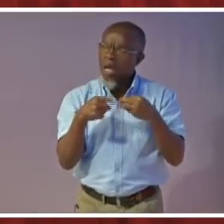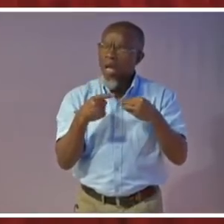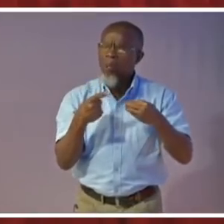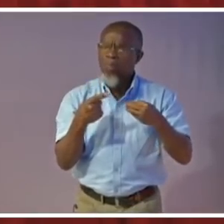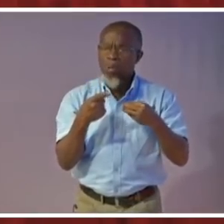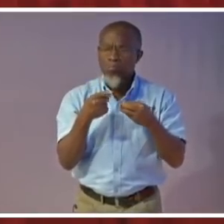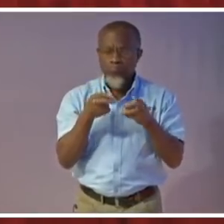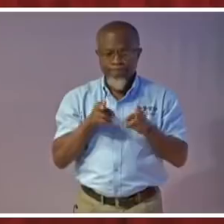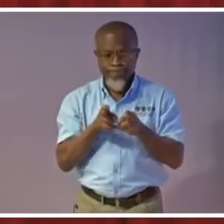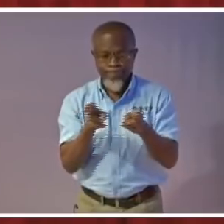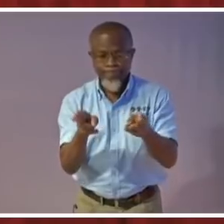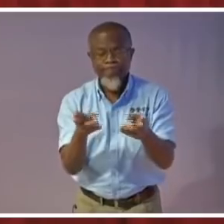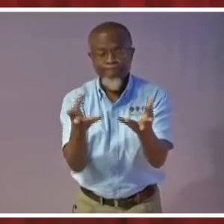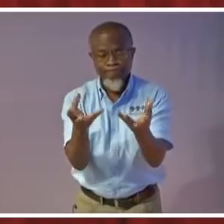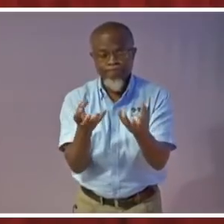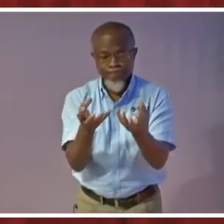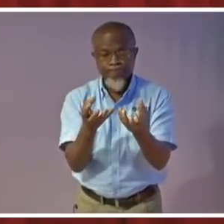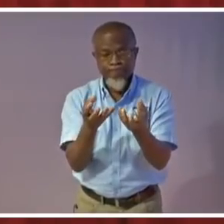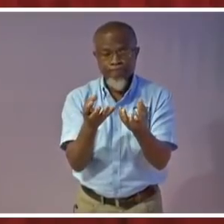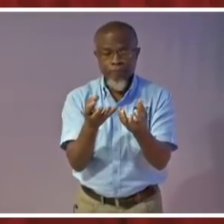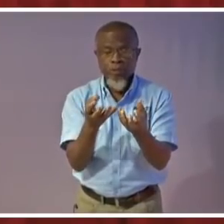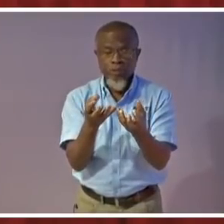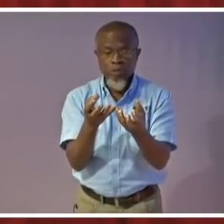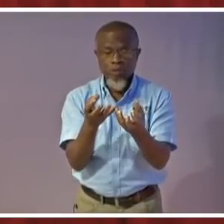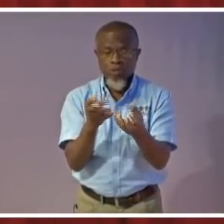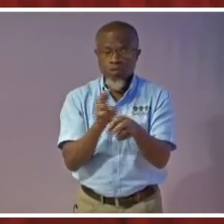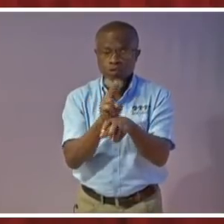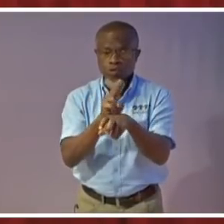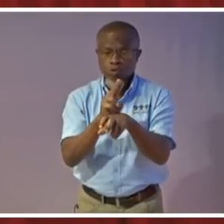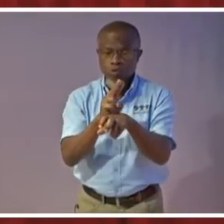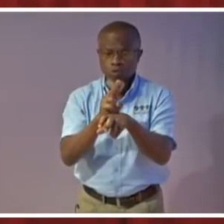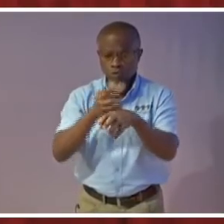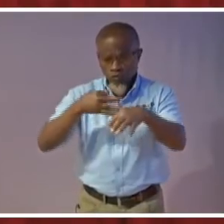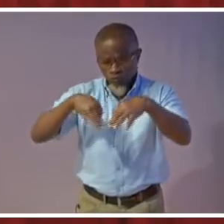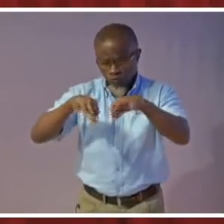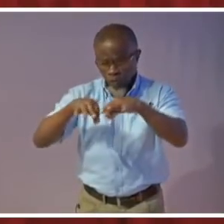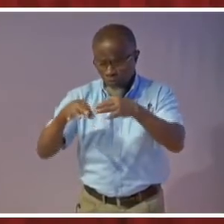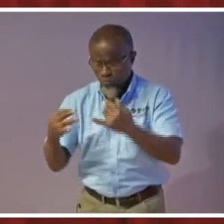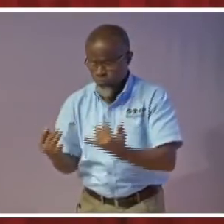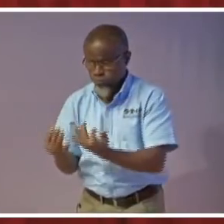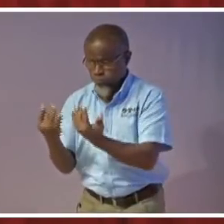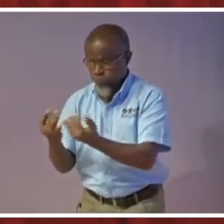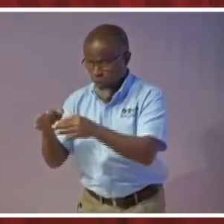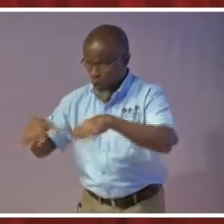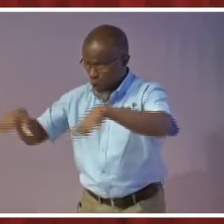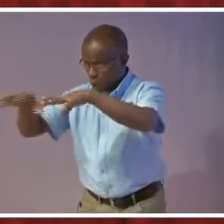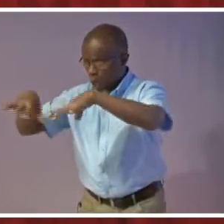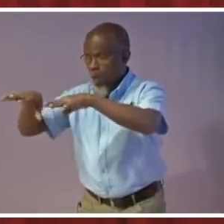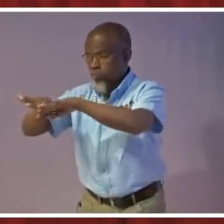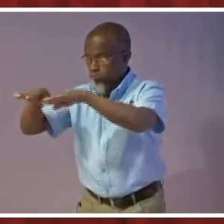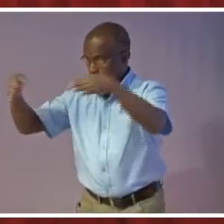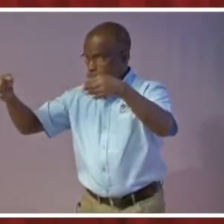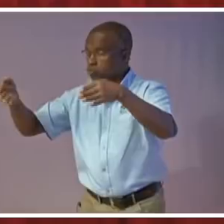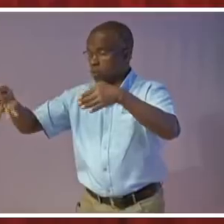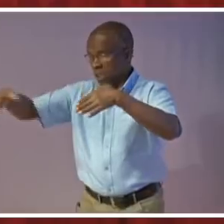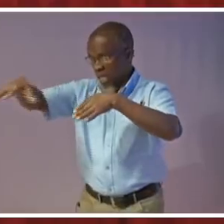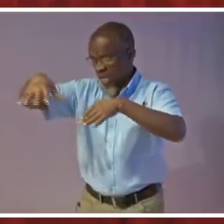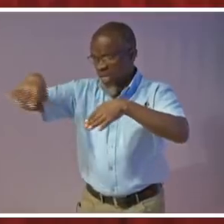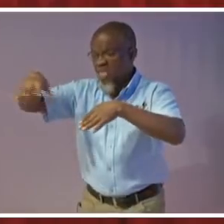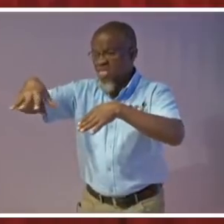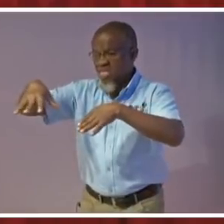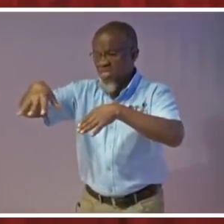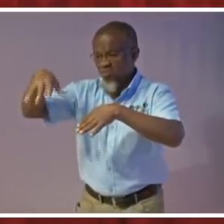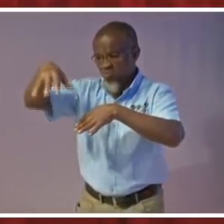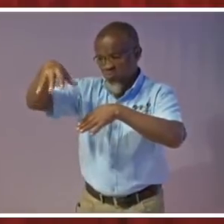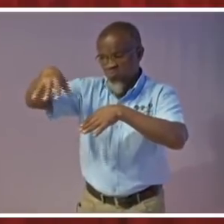Hindus wanting to return to open fire cremations? It's been a bit of a social issue recently, and voices were